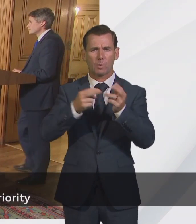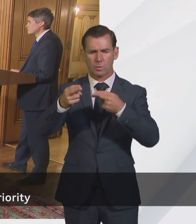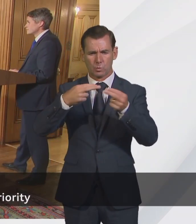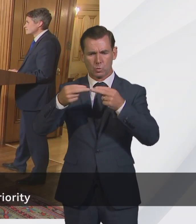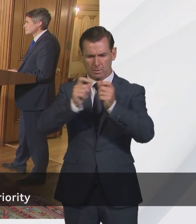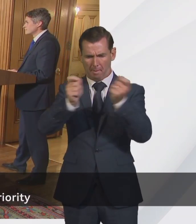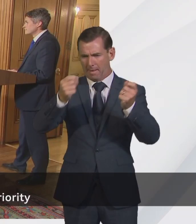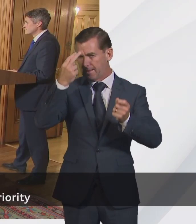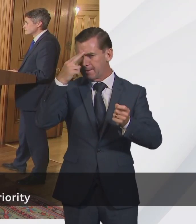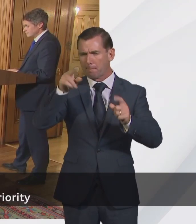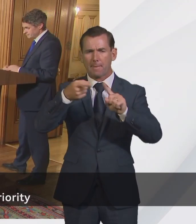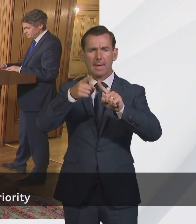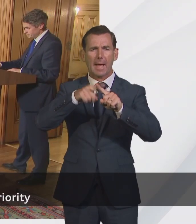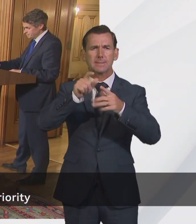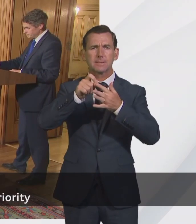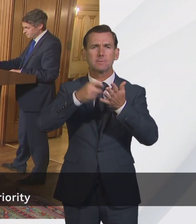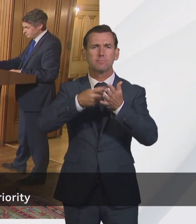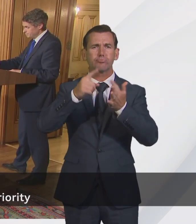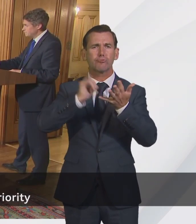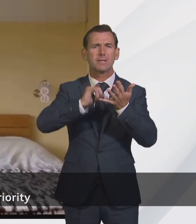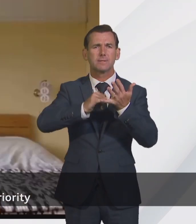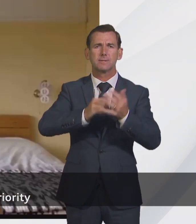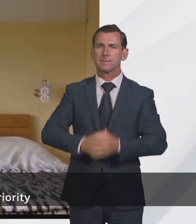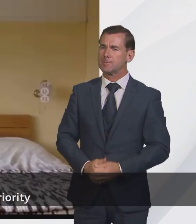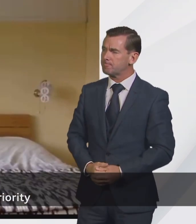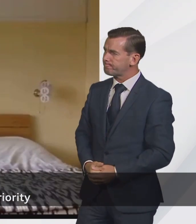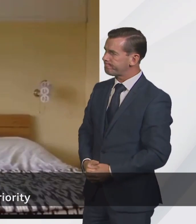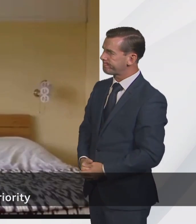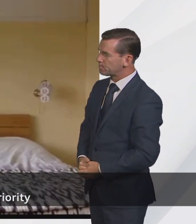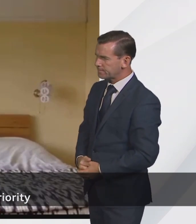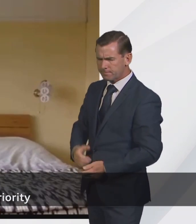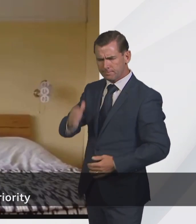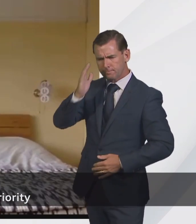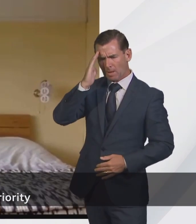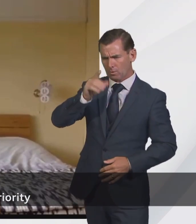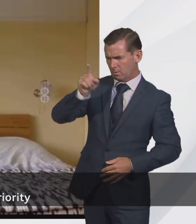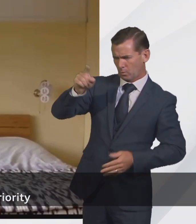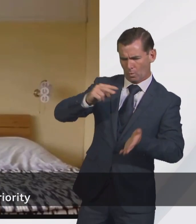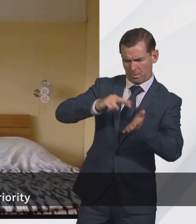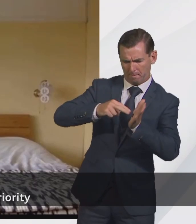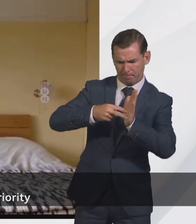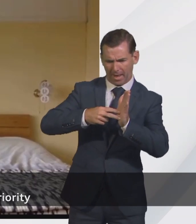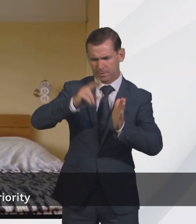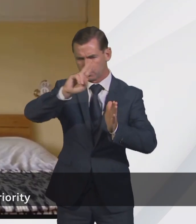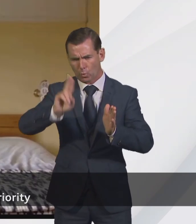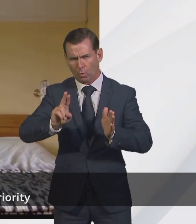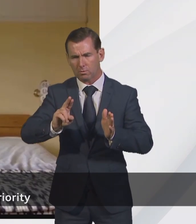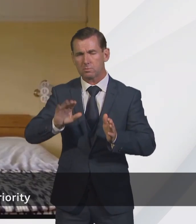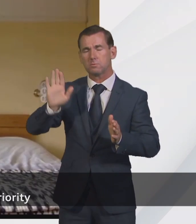thoughtful and careful consideration for every single eventuality, and I think that's the right and proper way of doing it.